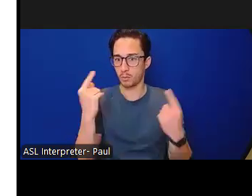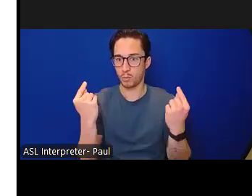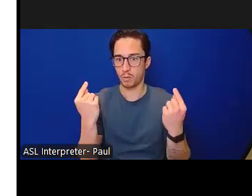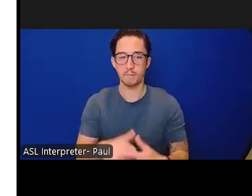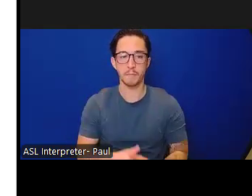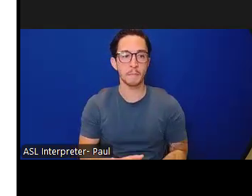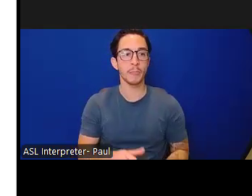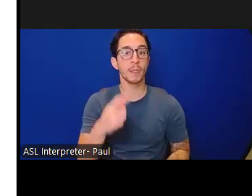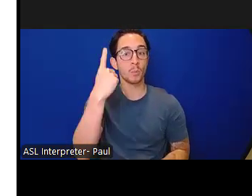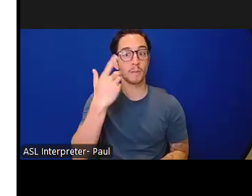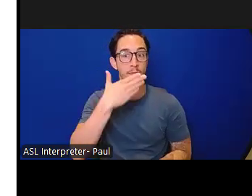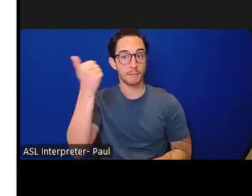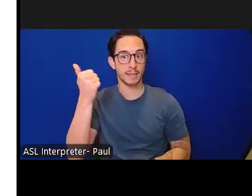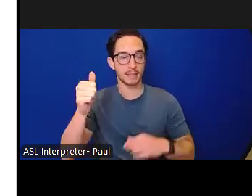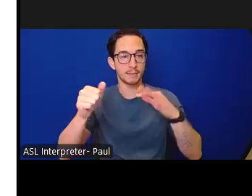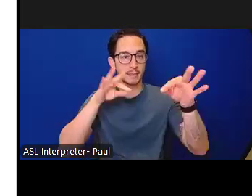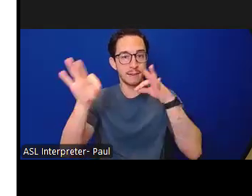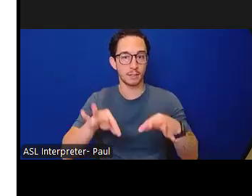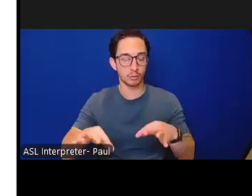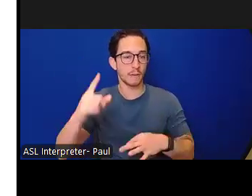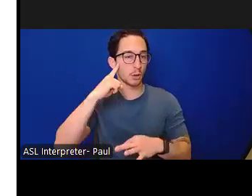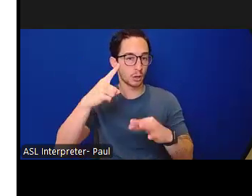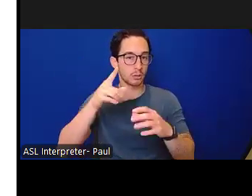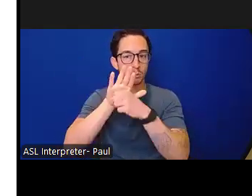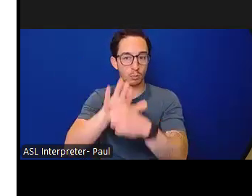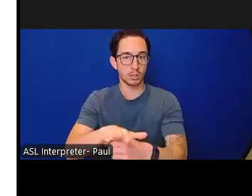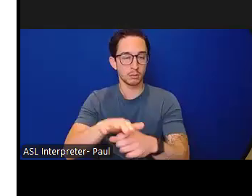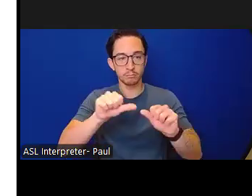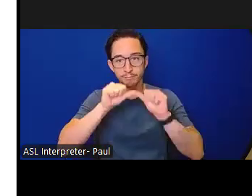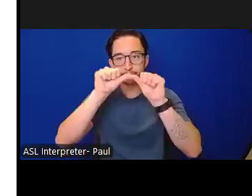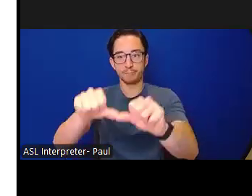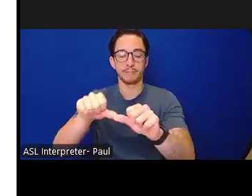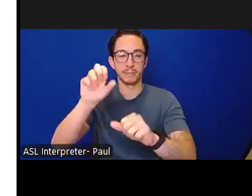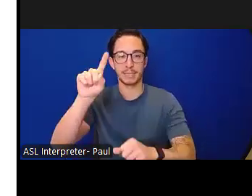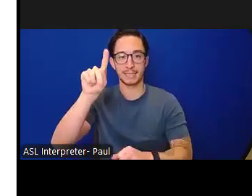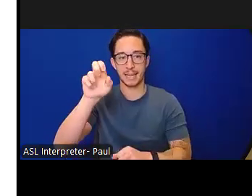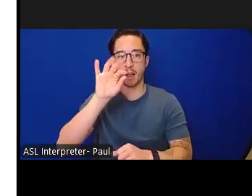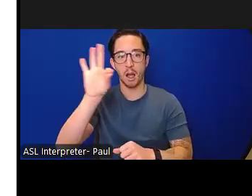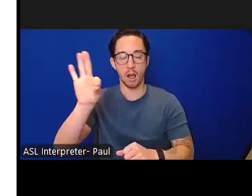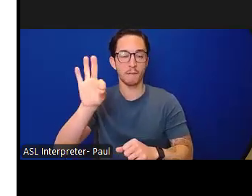One of the best definitions I've heard of oppression is that it is a perpetual state of disadvantage.